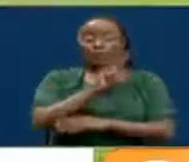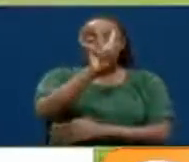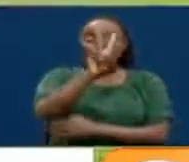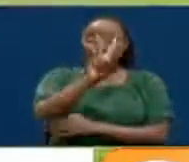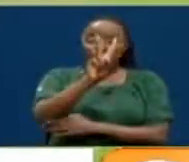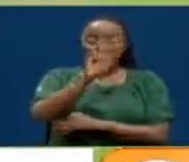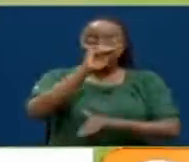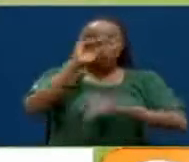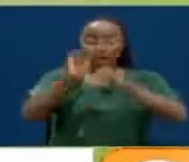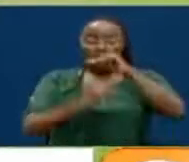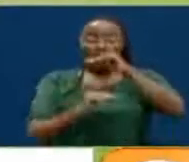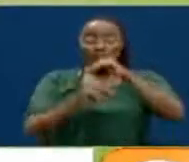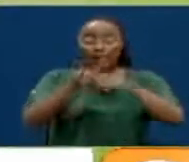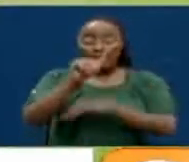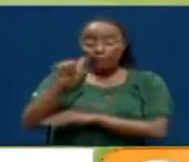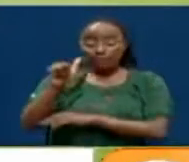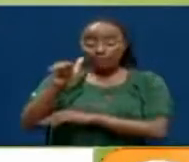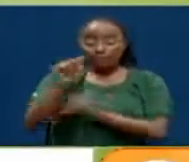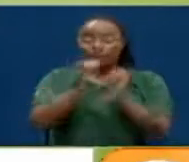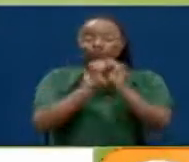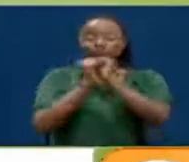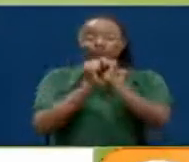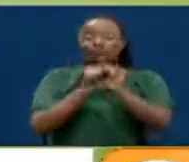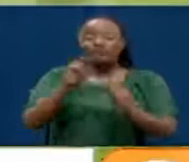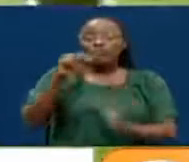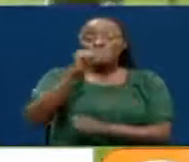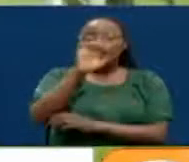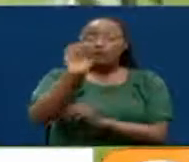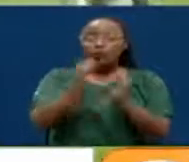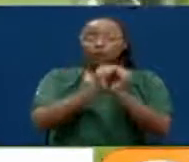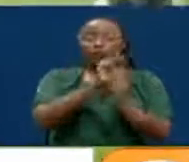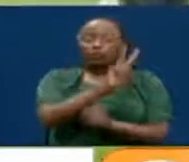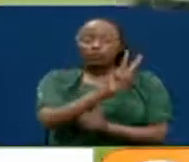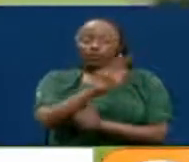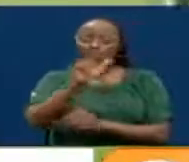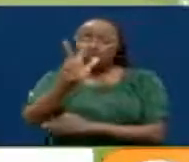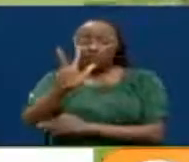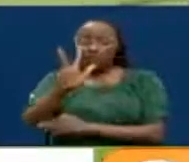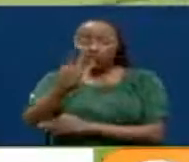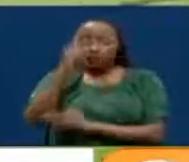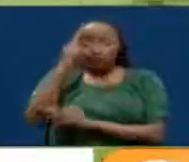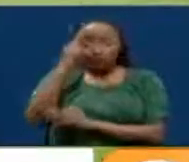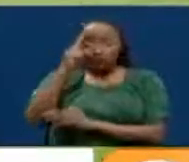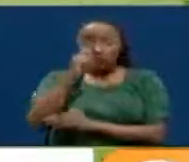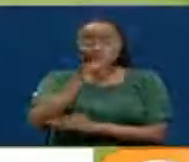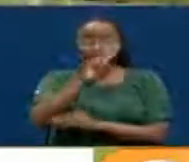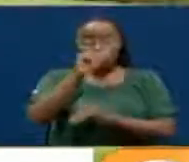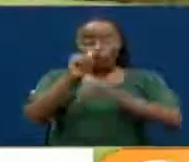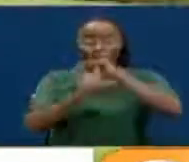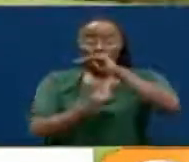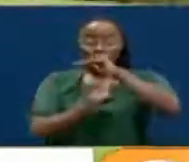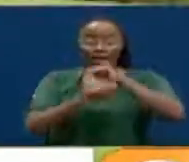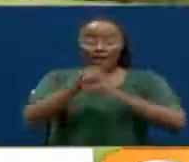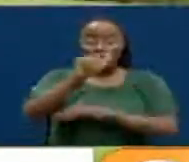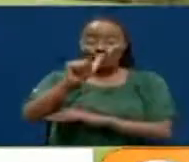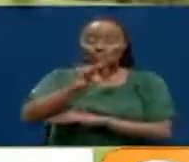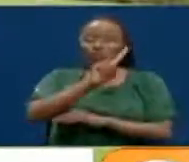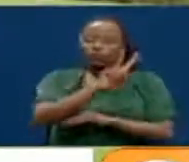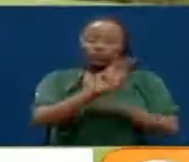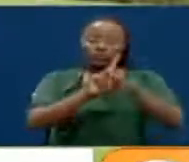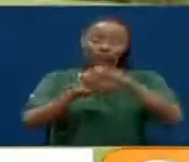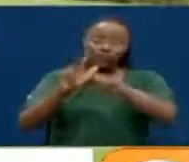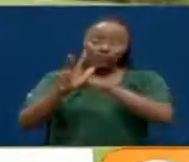under 71. Gigget managed two birdies and two bogeys for a gross score of 2 under par. 268, or rather